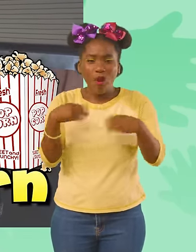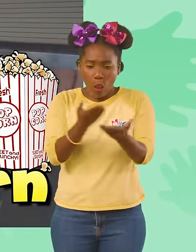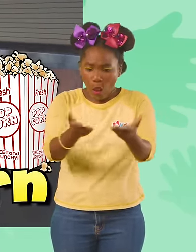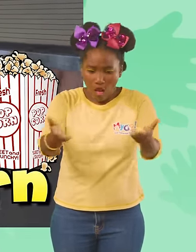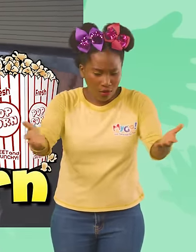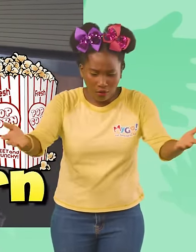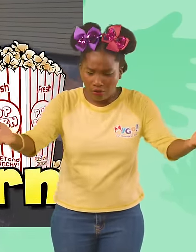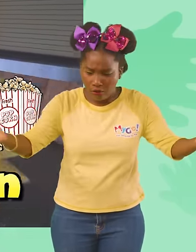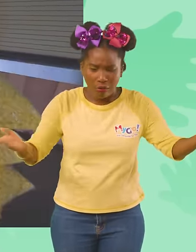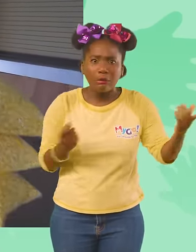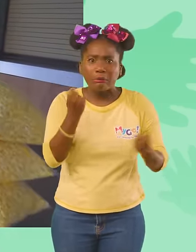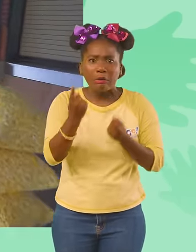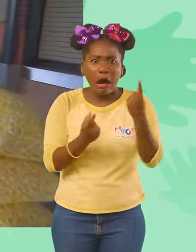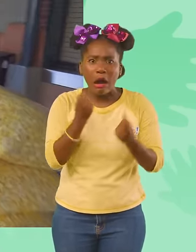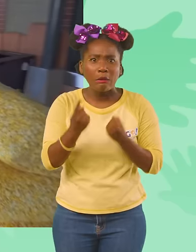this popcorn.